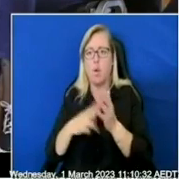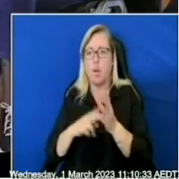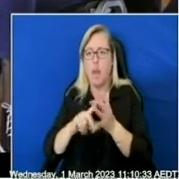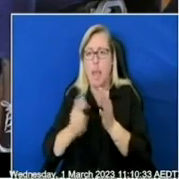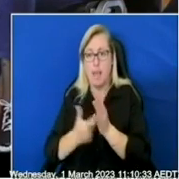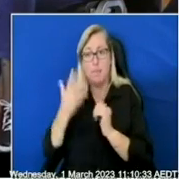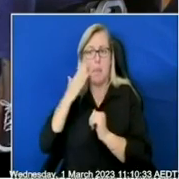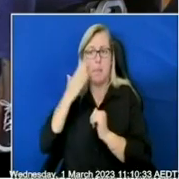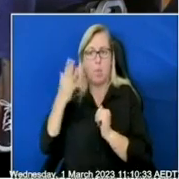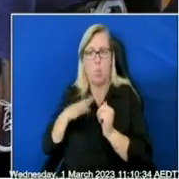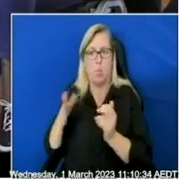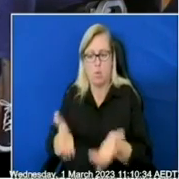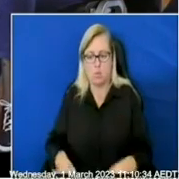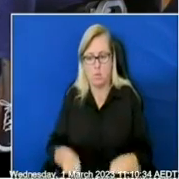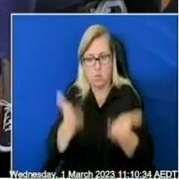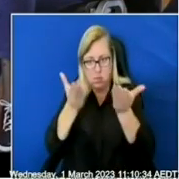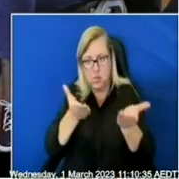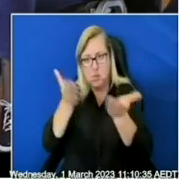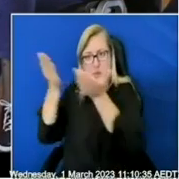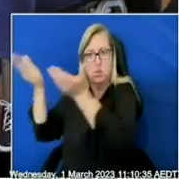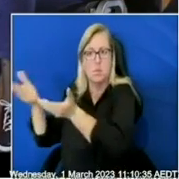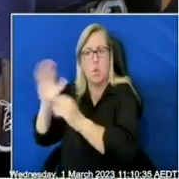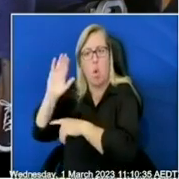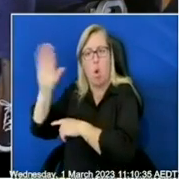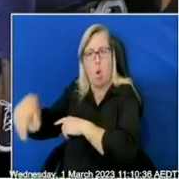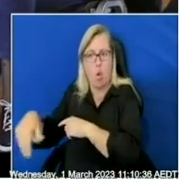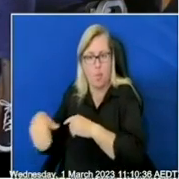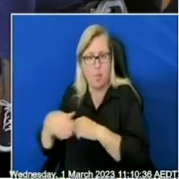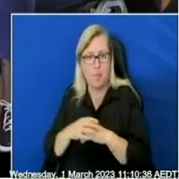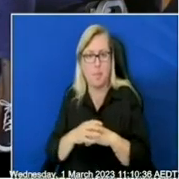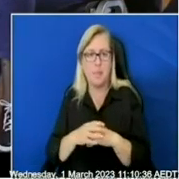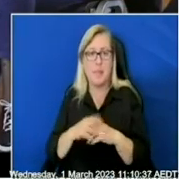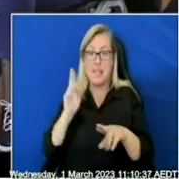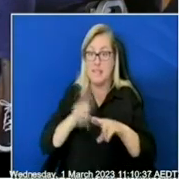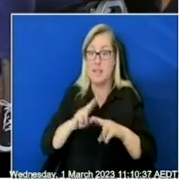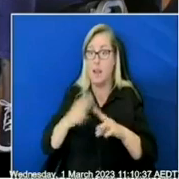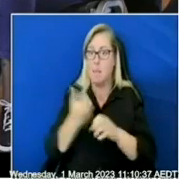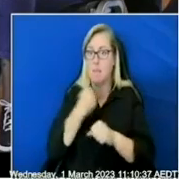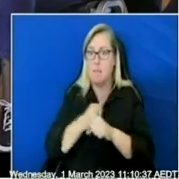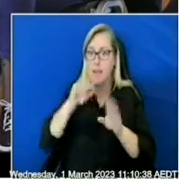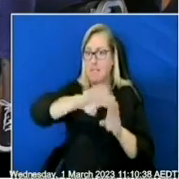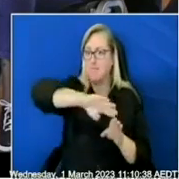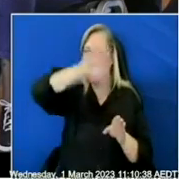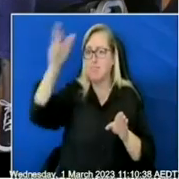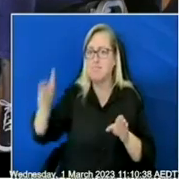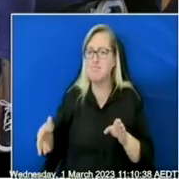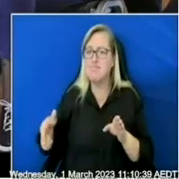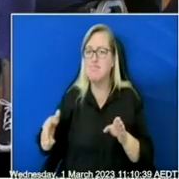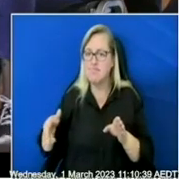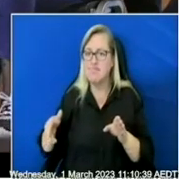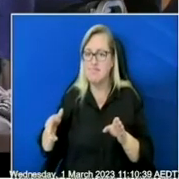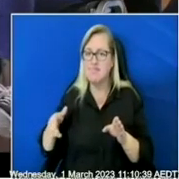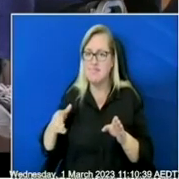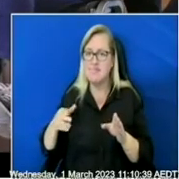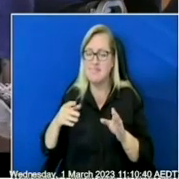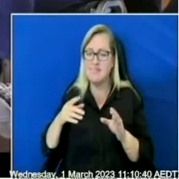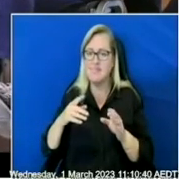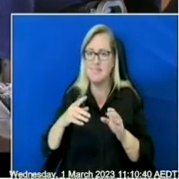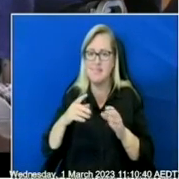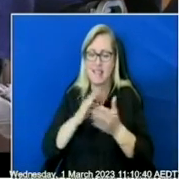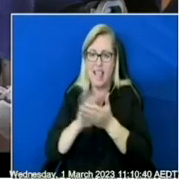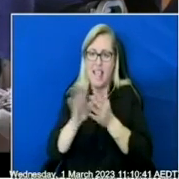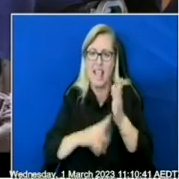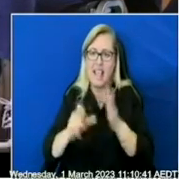Dad made the headstones. When you go down to the cemetery here, Dad made the headstones, just out of concrete, and got plaques, those little